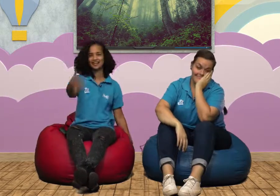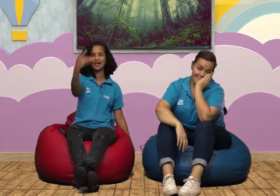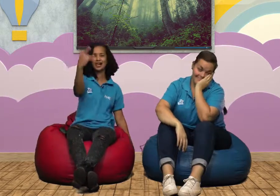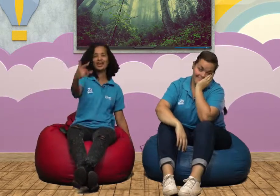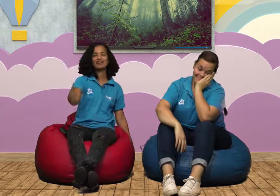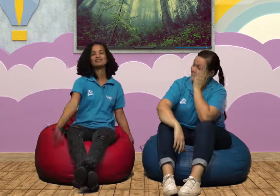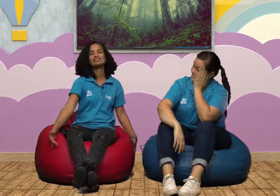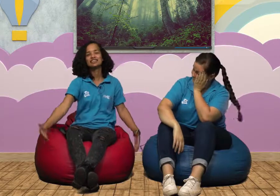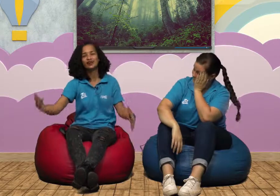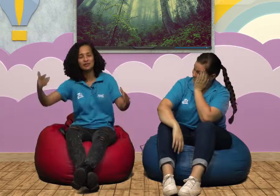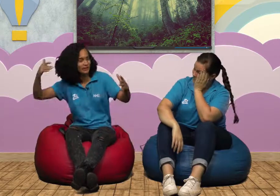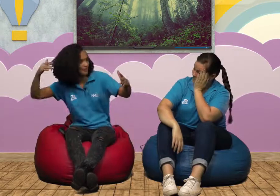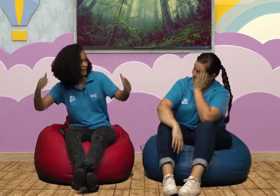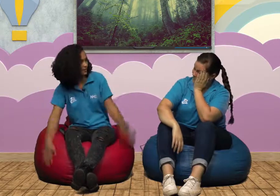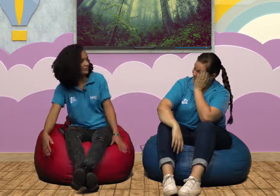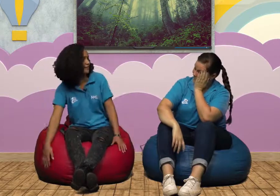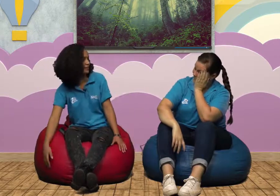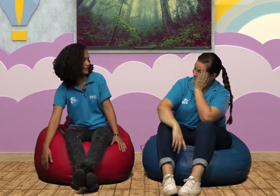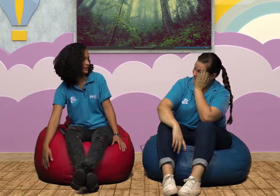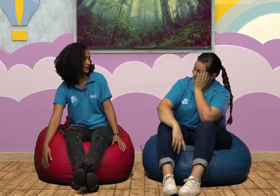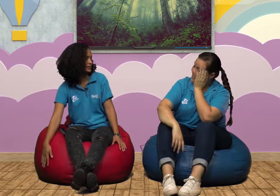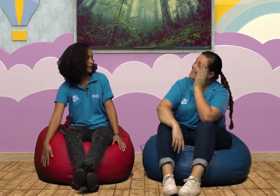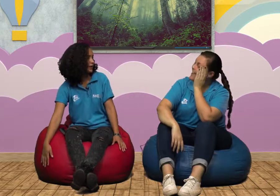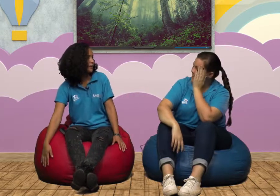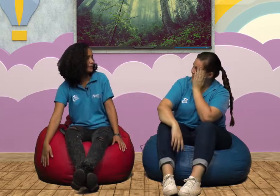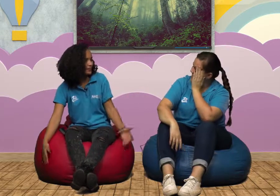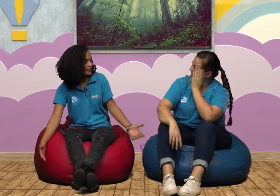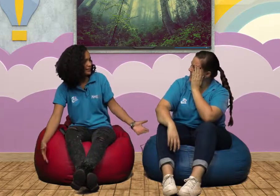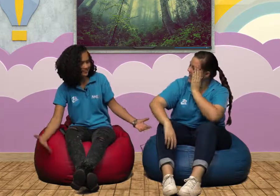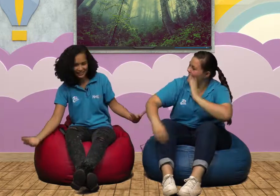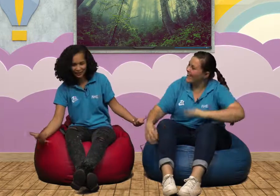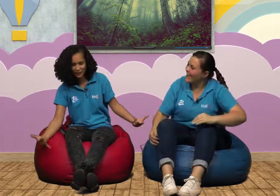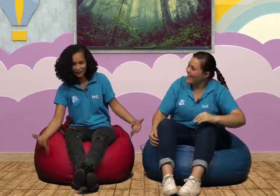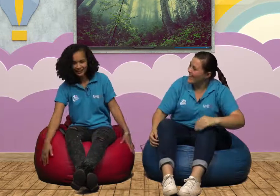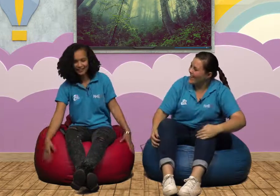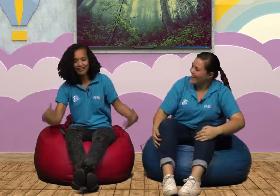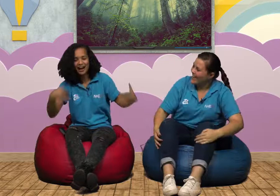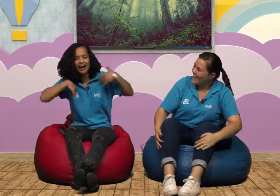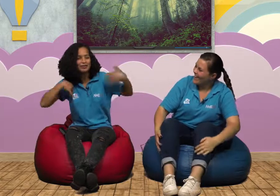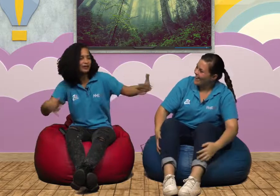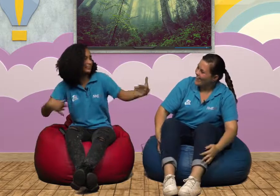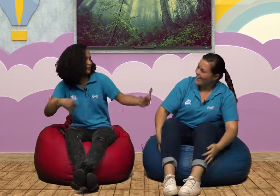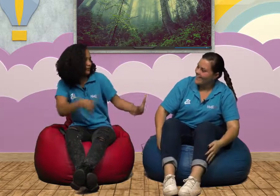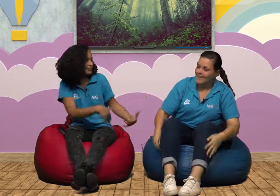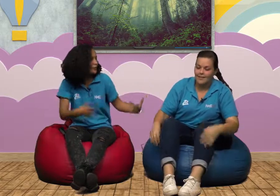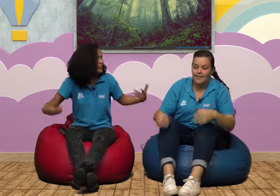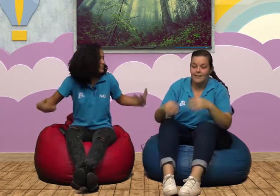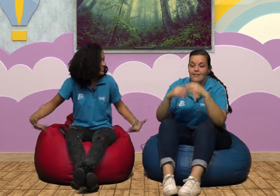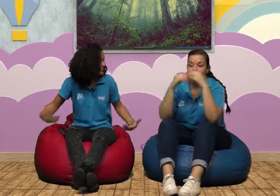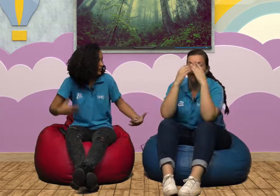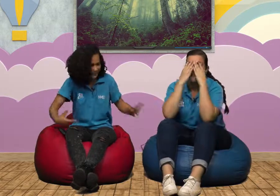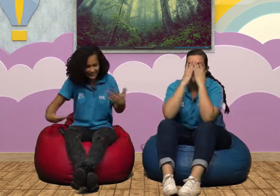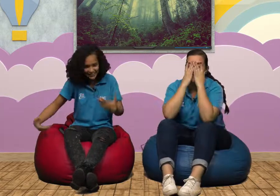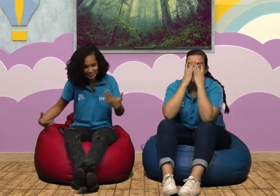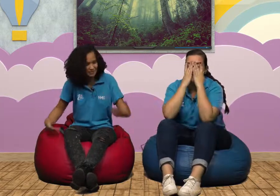Yes. And for sitting on the beanbag of innovations. Thank you. Because, you know, if I weren't here with you, you would